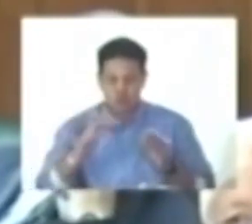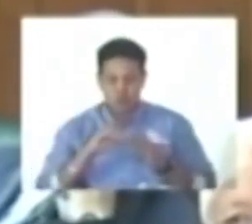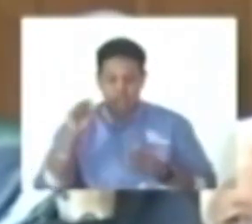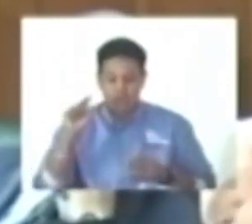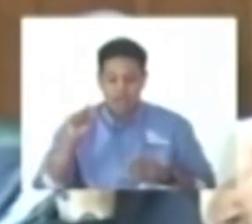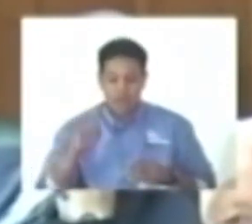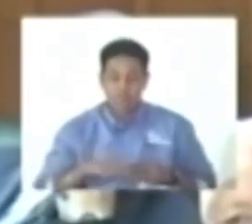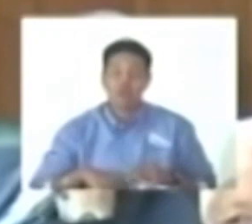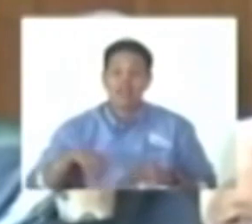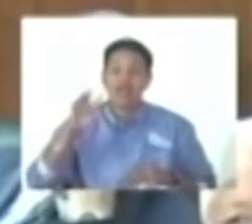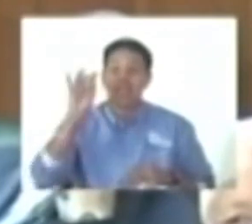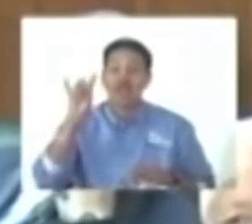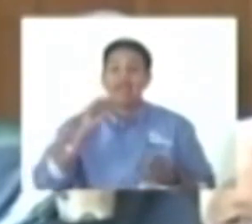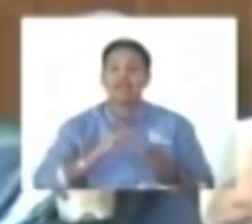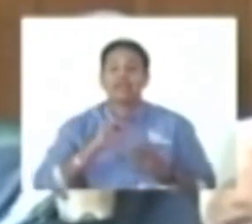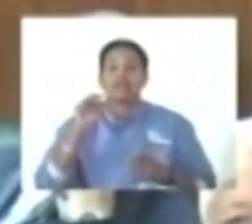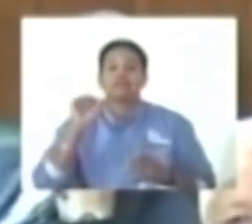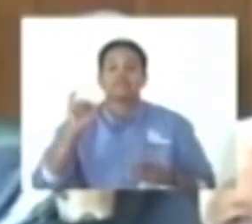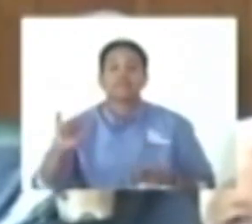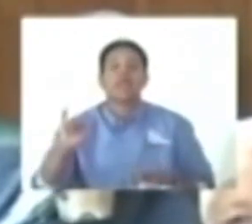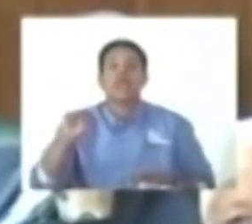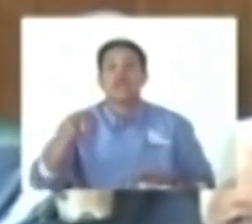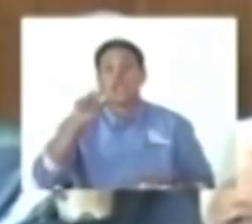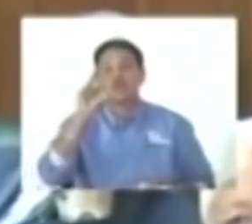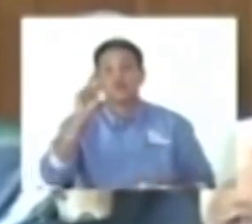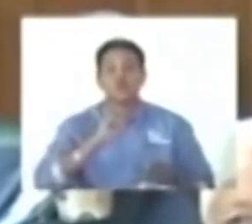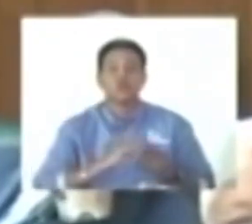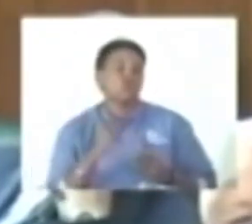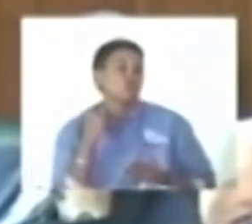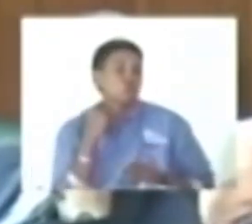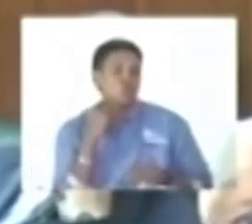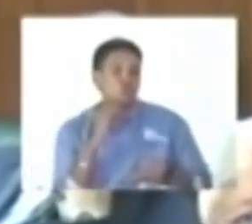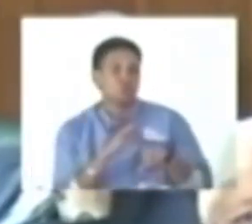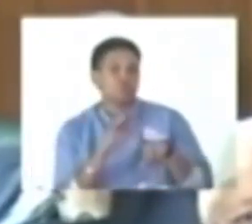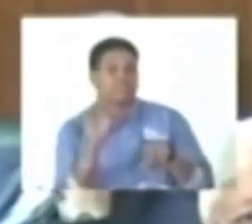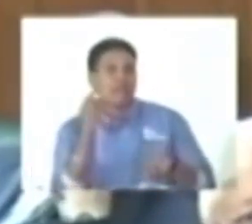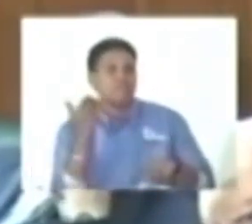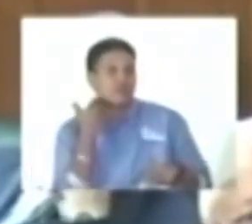cases in April, 8 cases in May, and 2 cases in June. Mr.